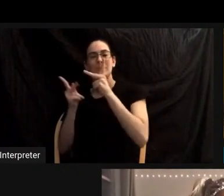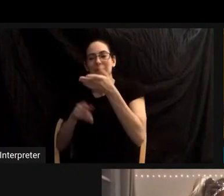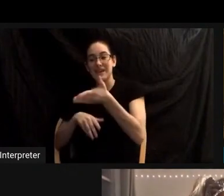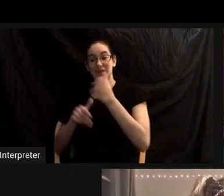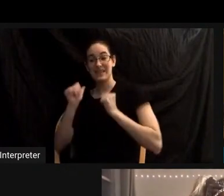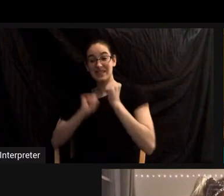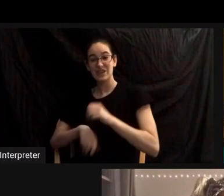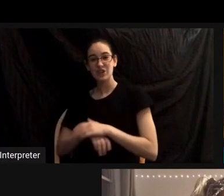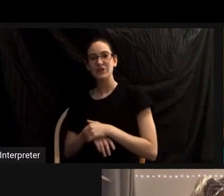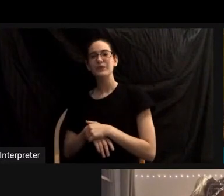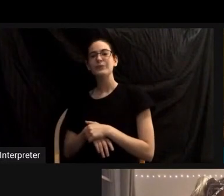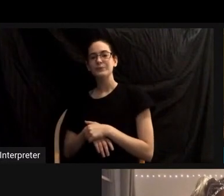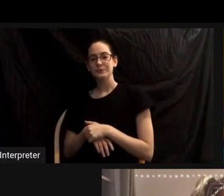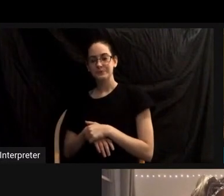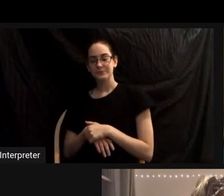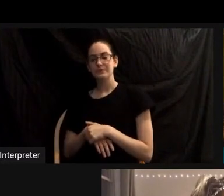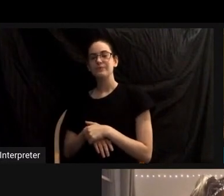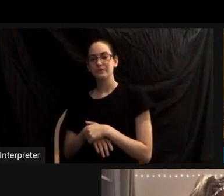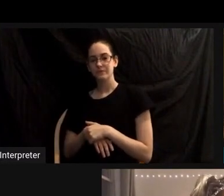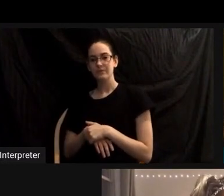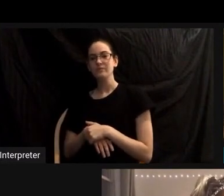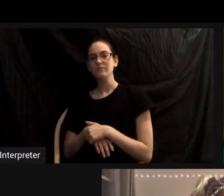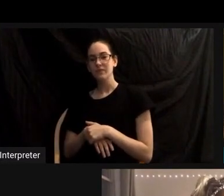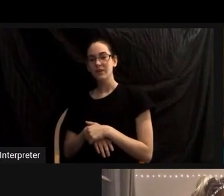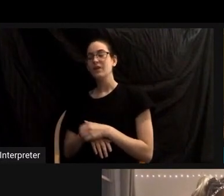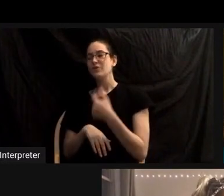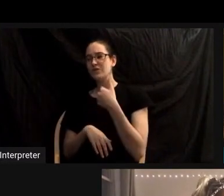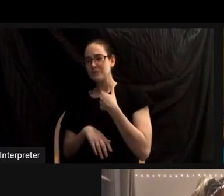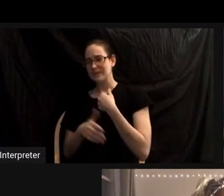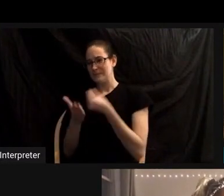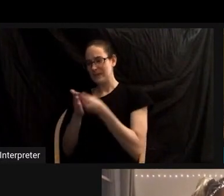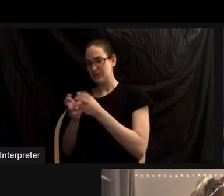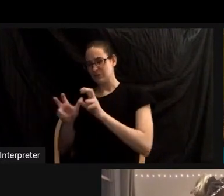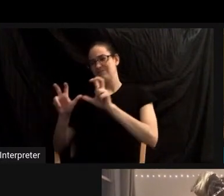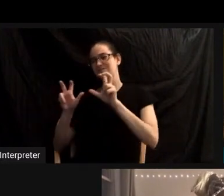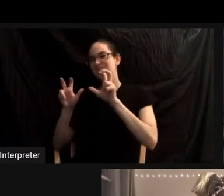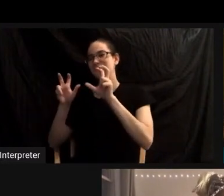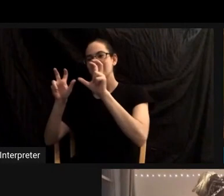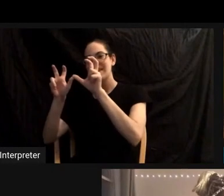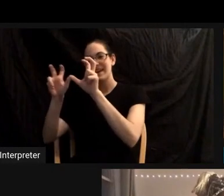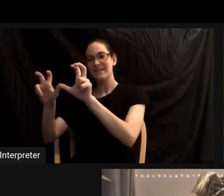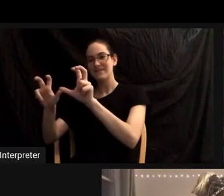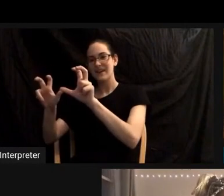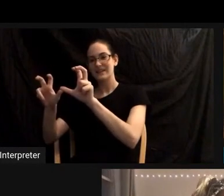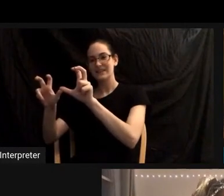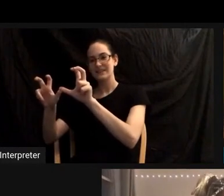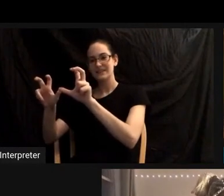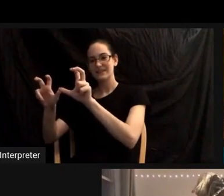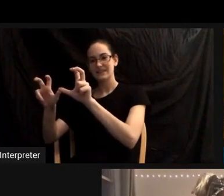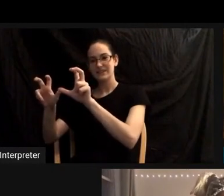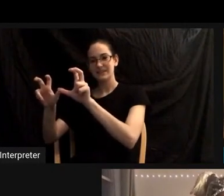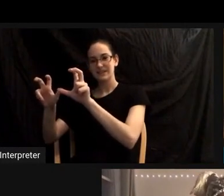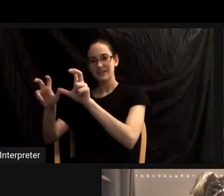be so unconscionable for me to put money into propping up more straight white cis men